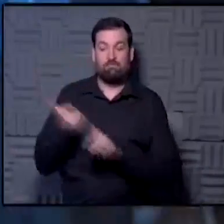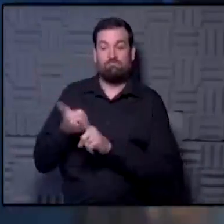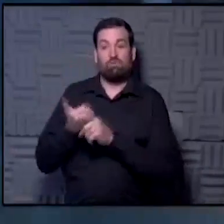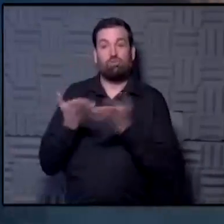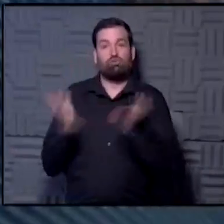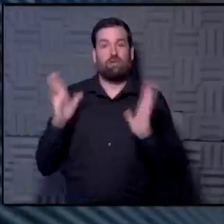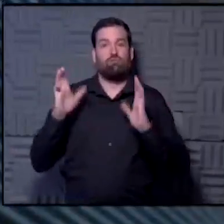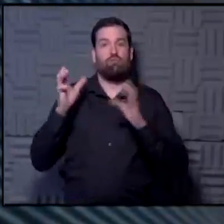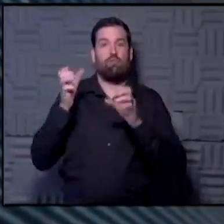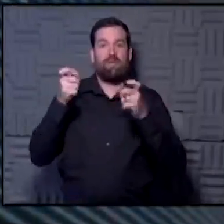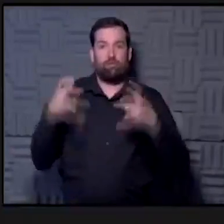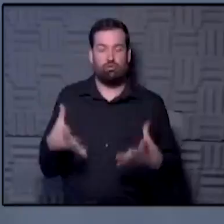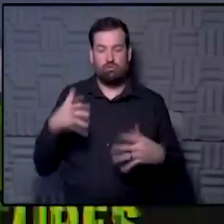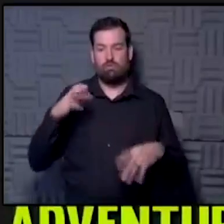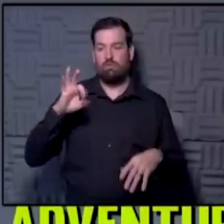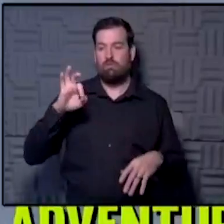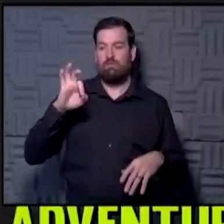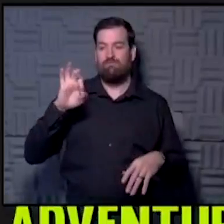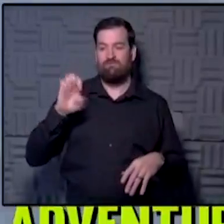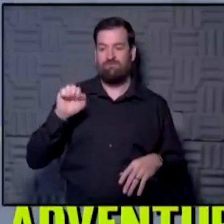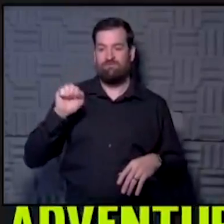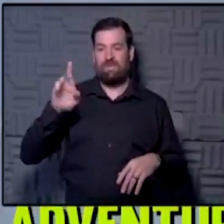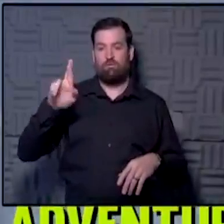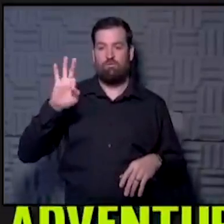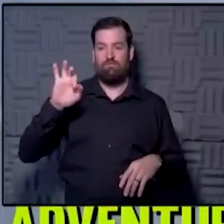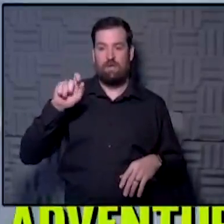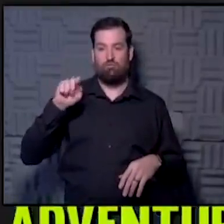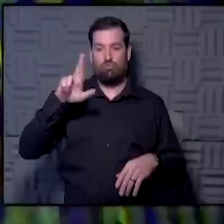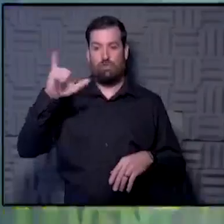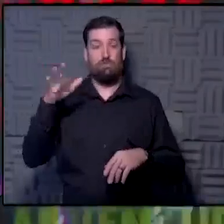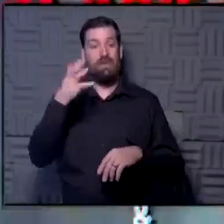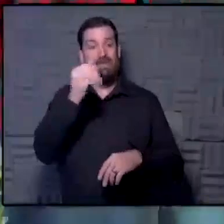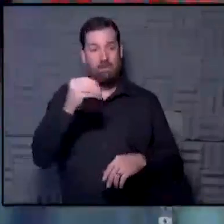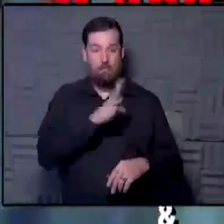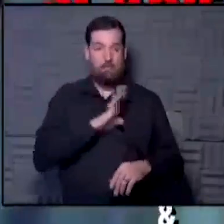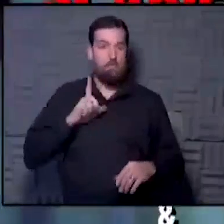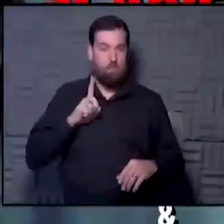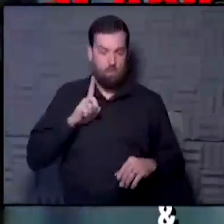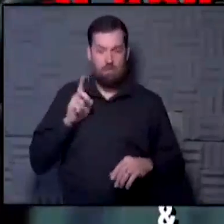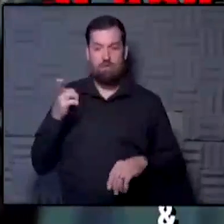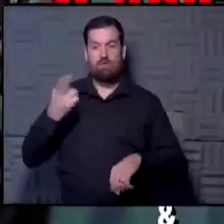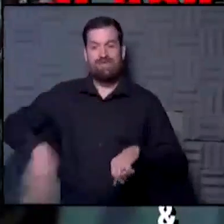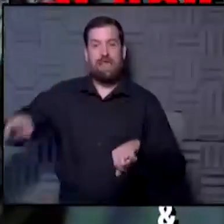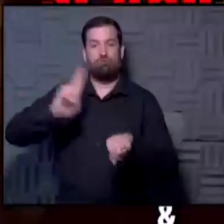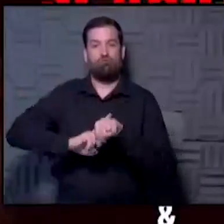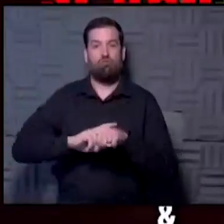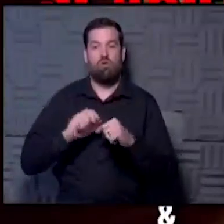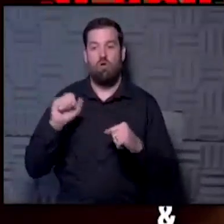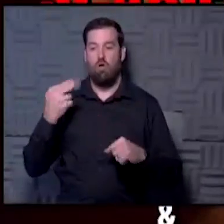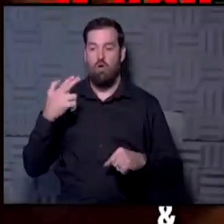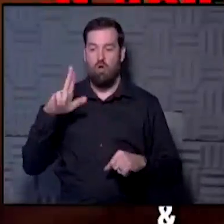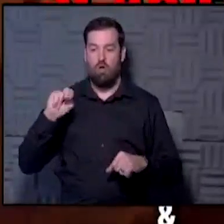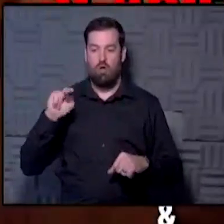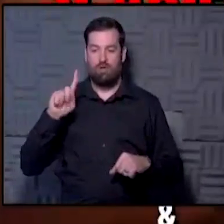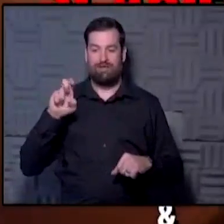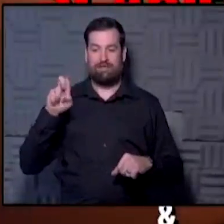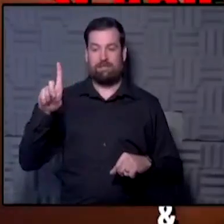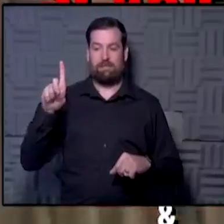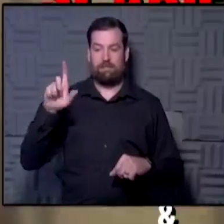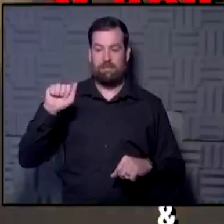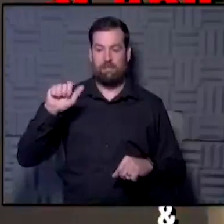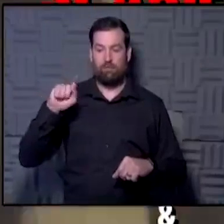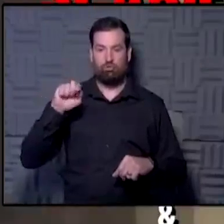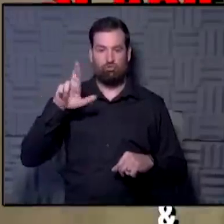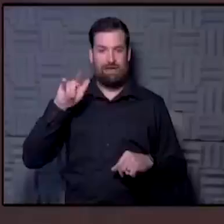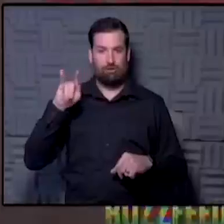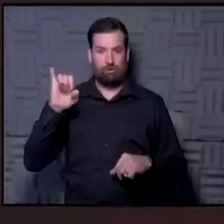Fear Factory and a board member of the National Haunted Attraction Association. I've got to tell you, when I say something